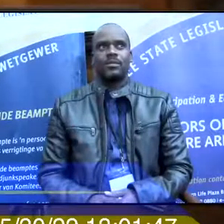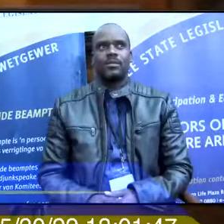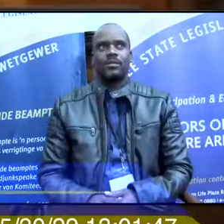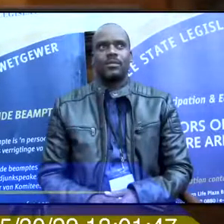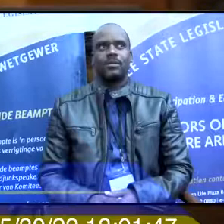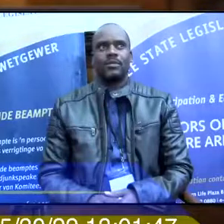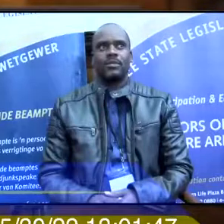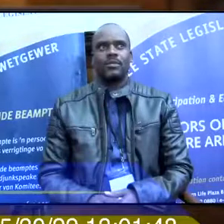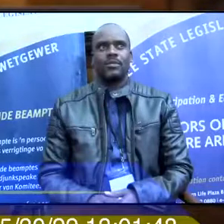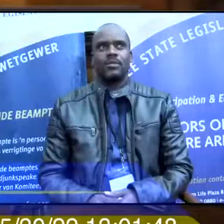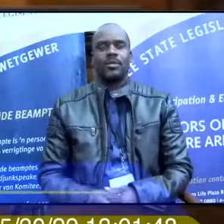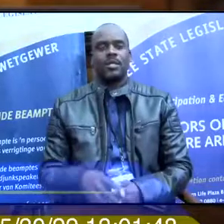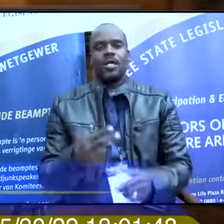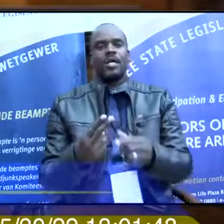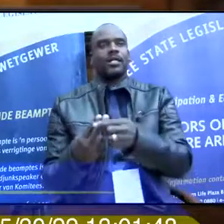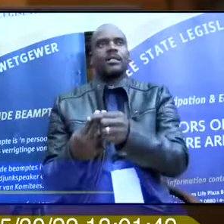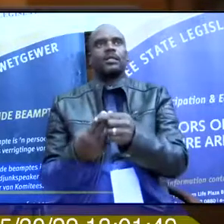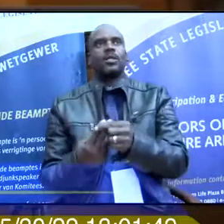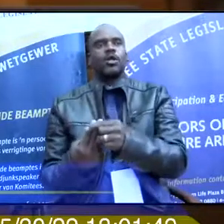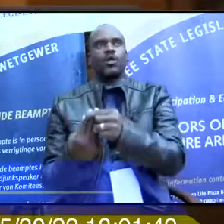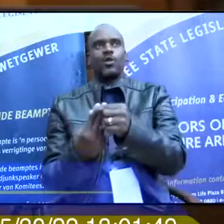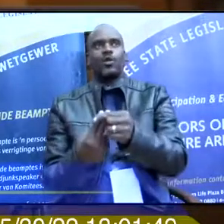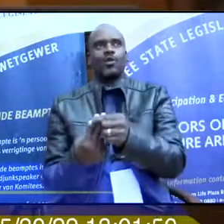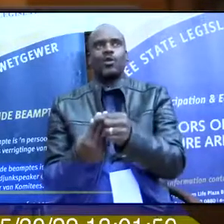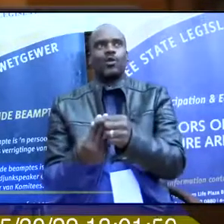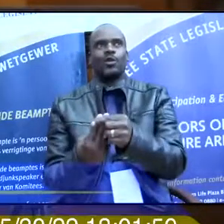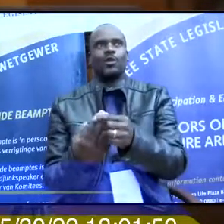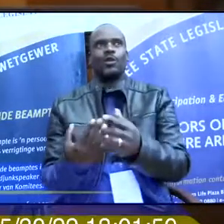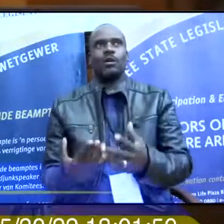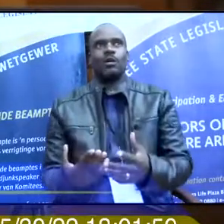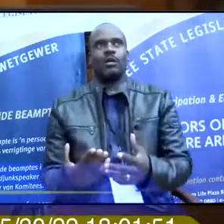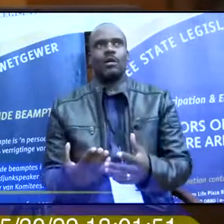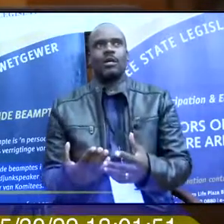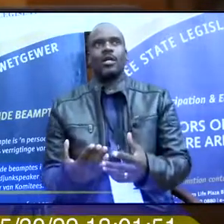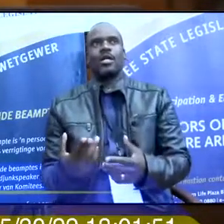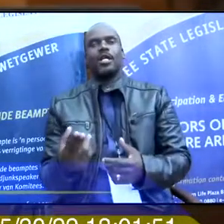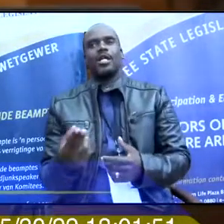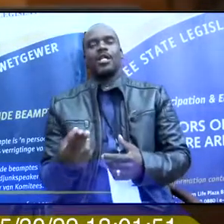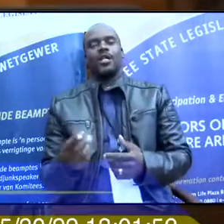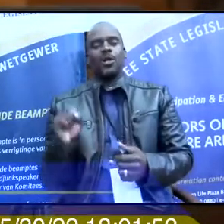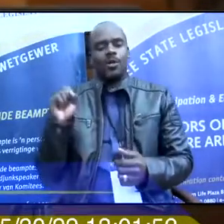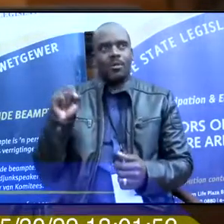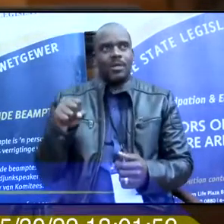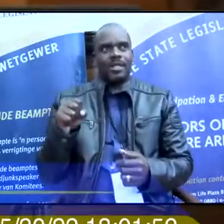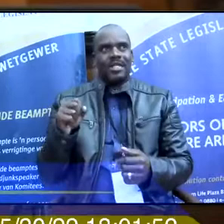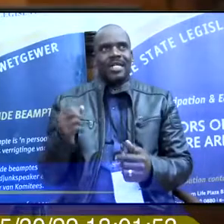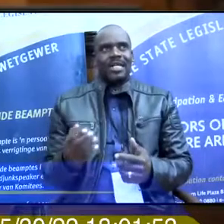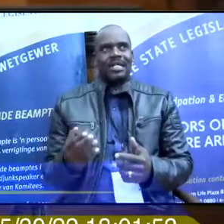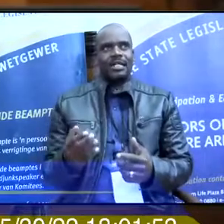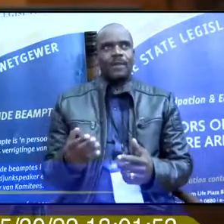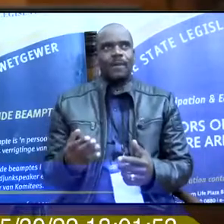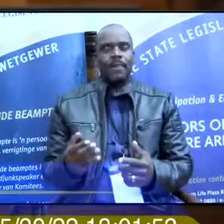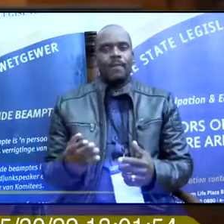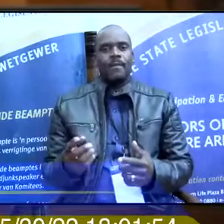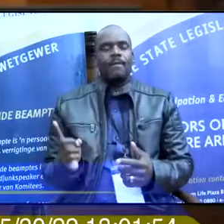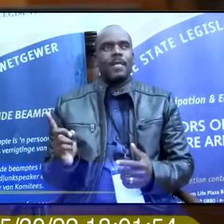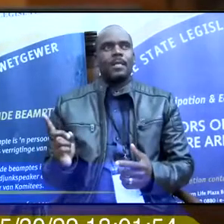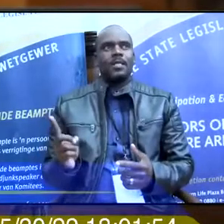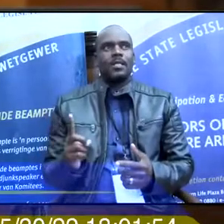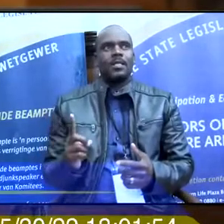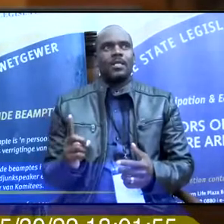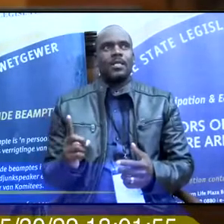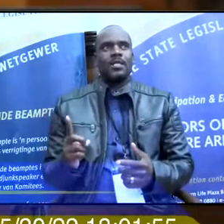as a trade union in health sector we believe the healthcare is very important to economic